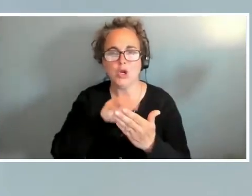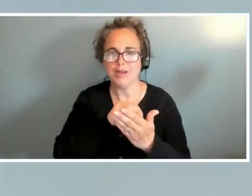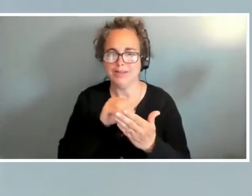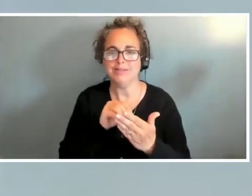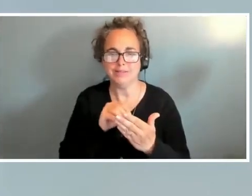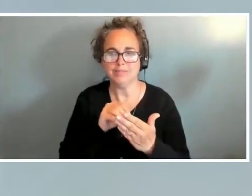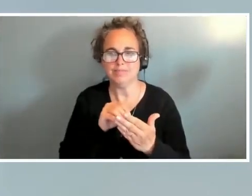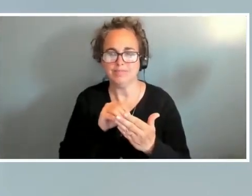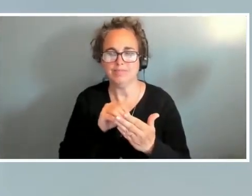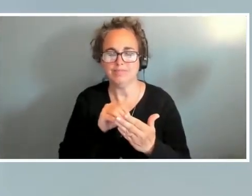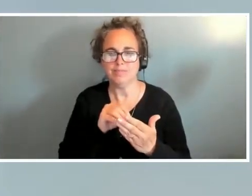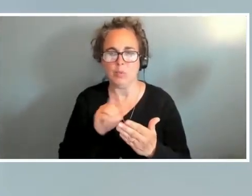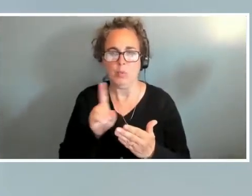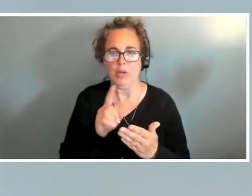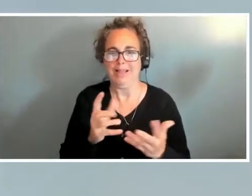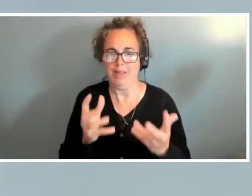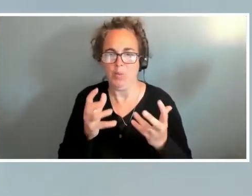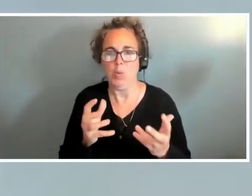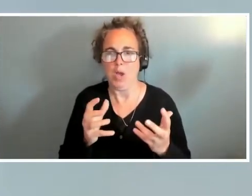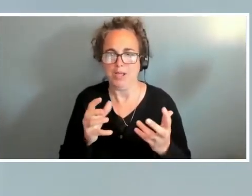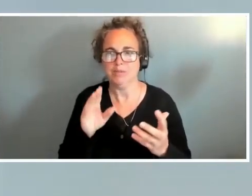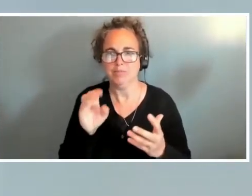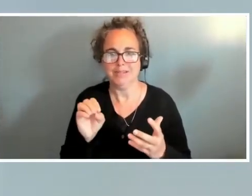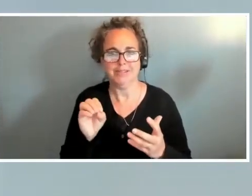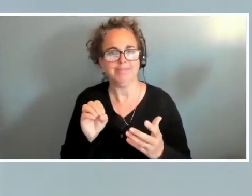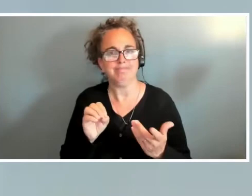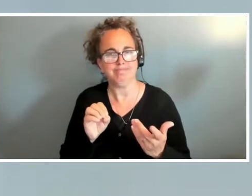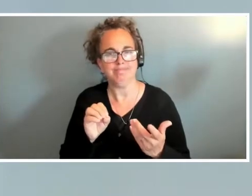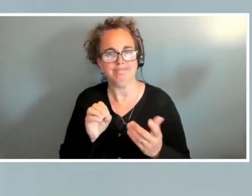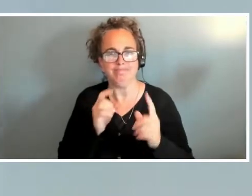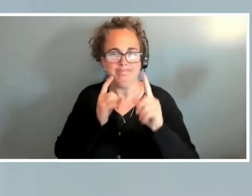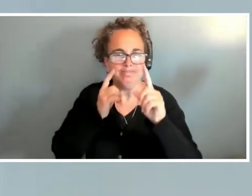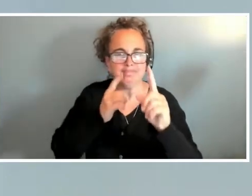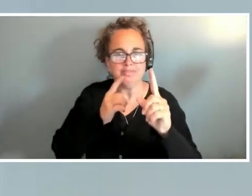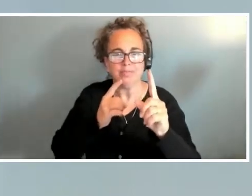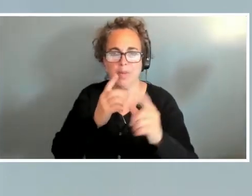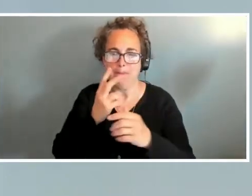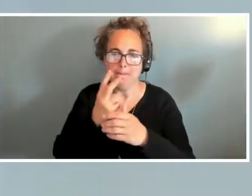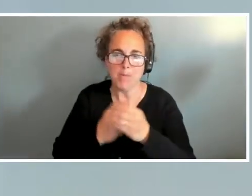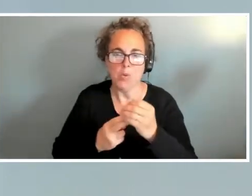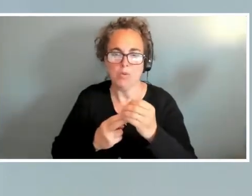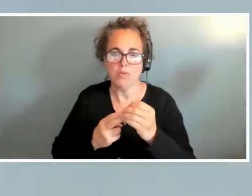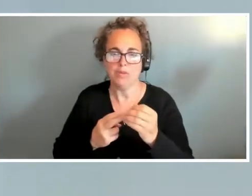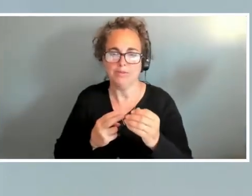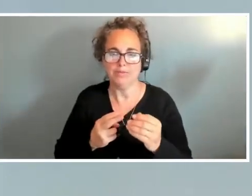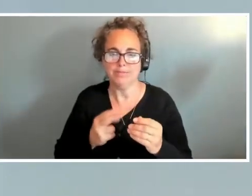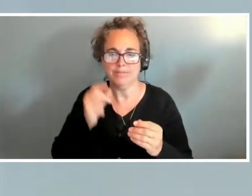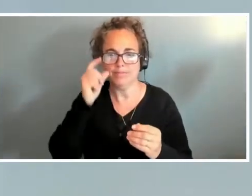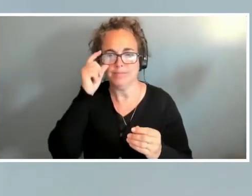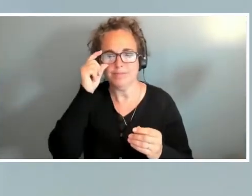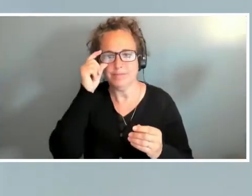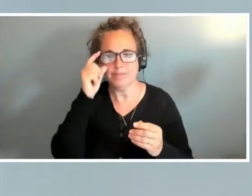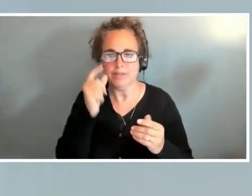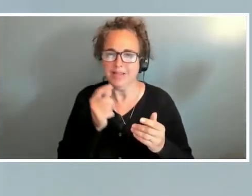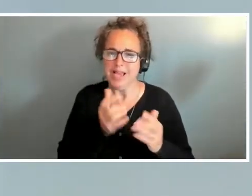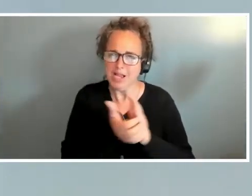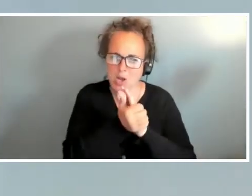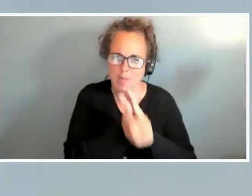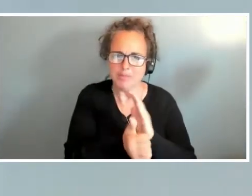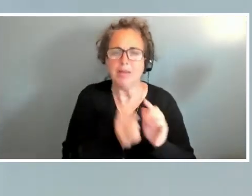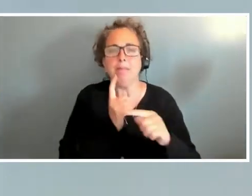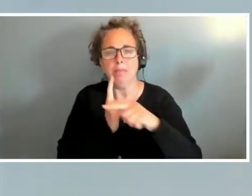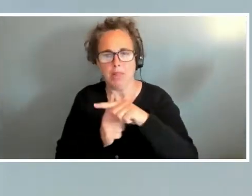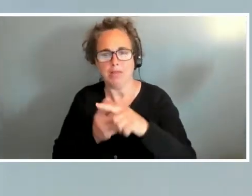where they wanted to be in terms of expanding both competency, but also confidence.